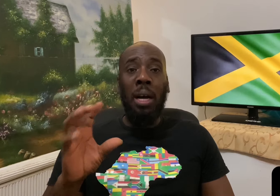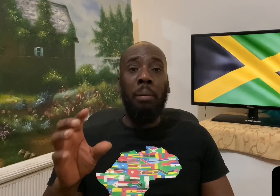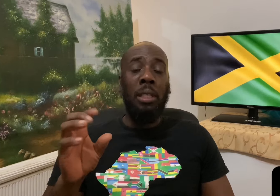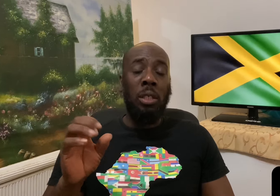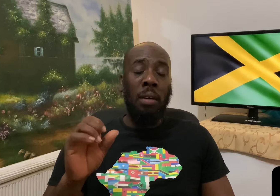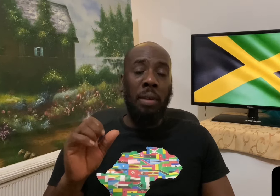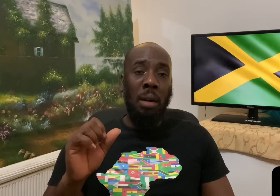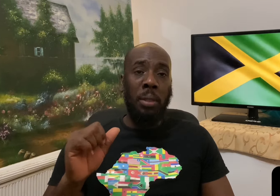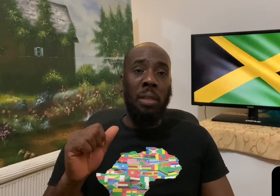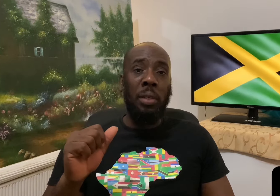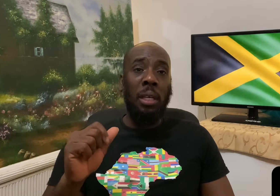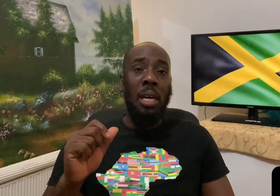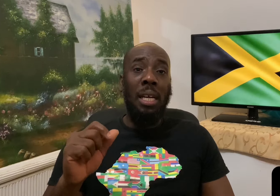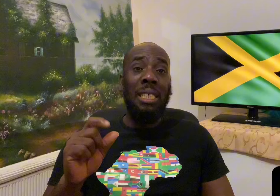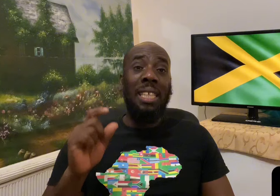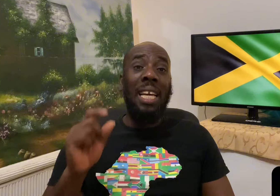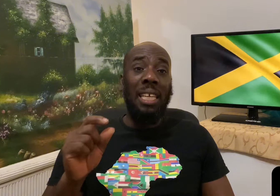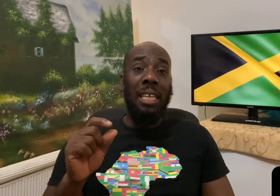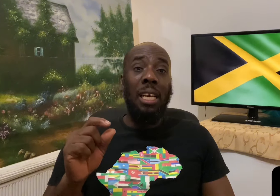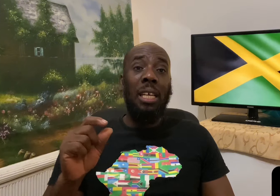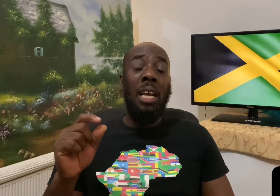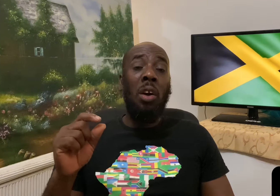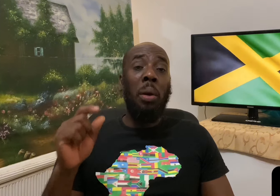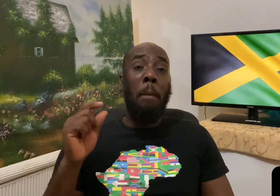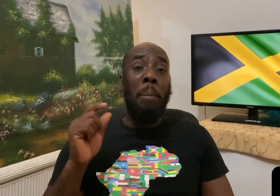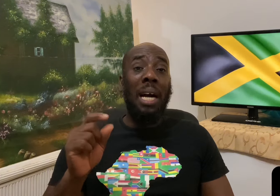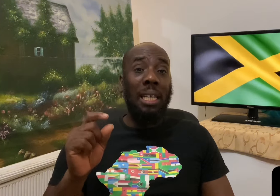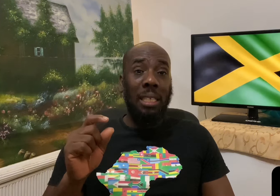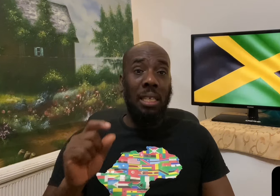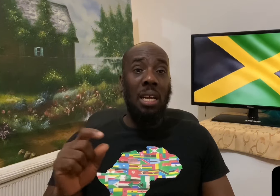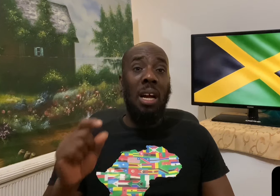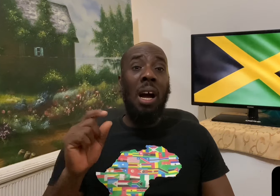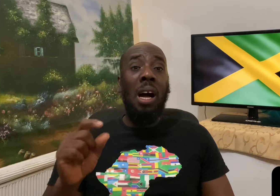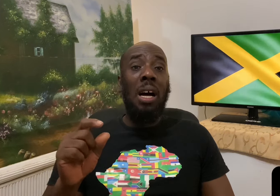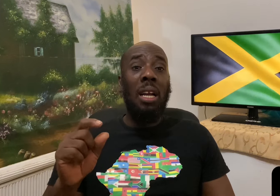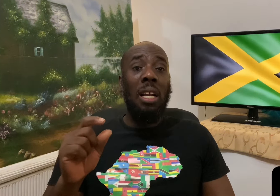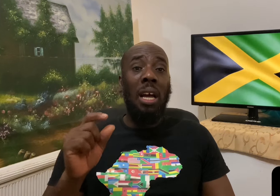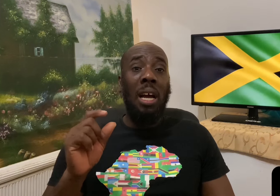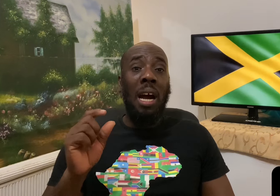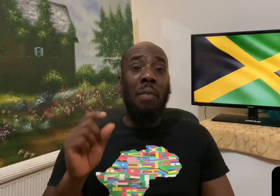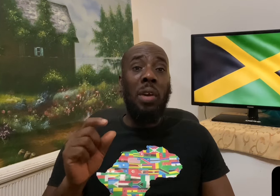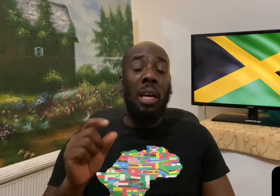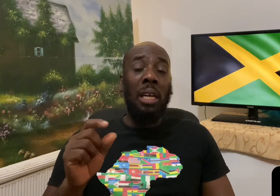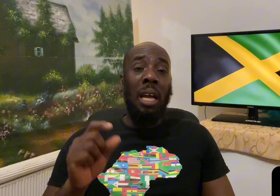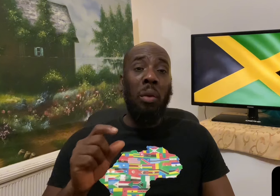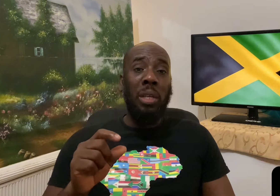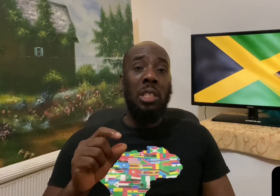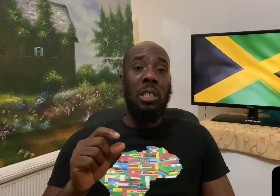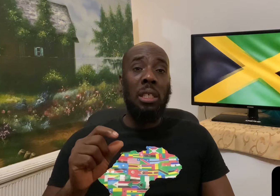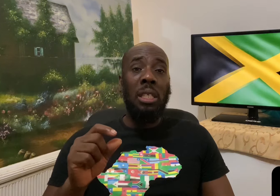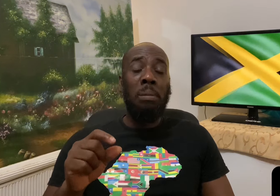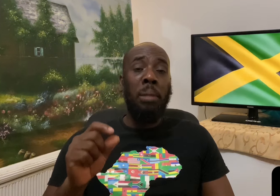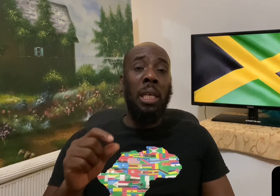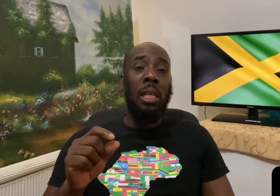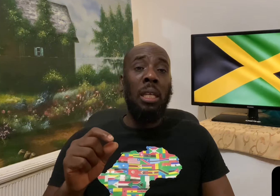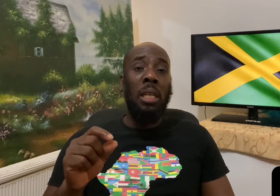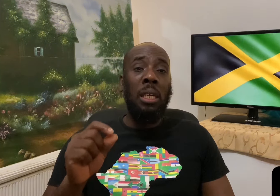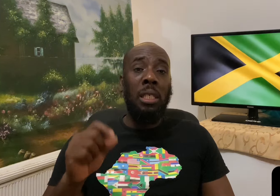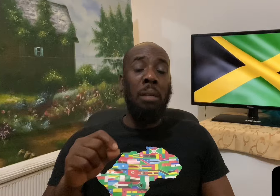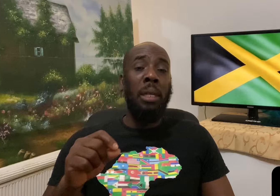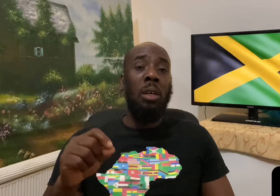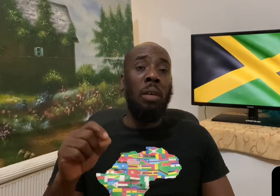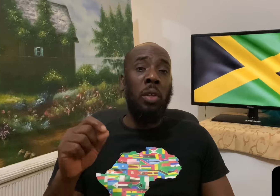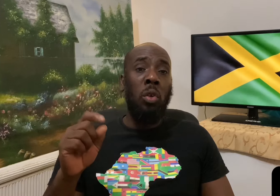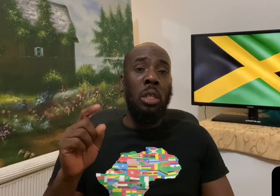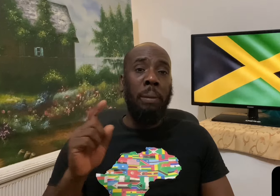the Parliament of South Africa, stated they're going to ban all African language speaking in